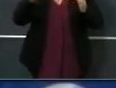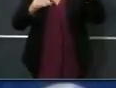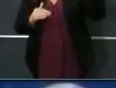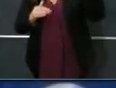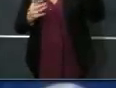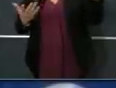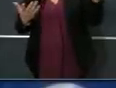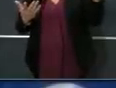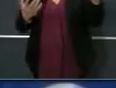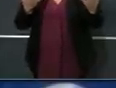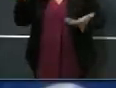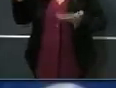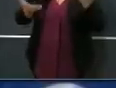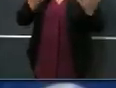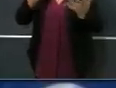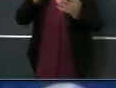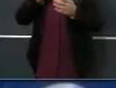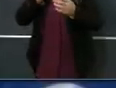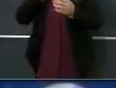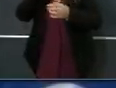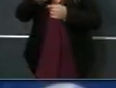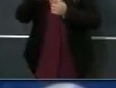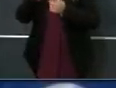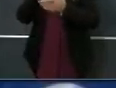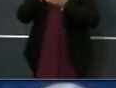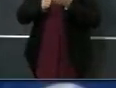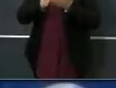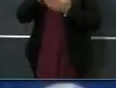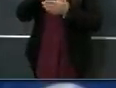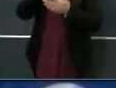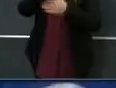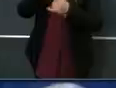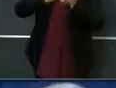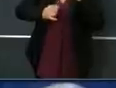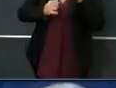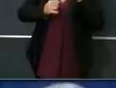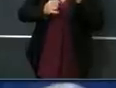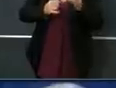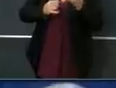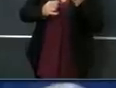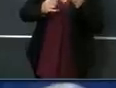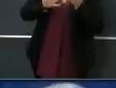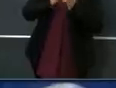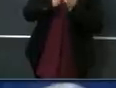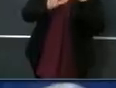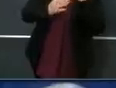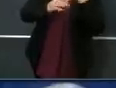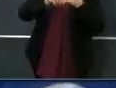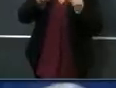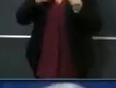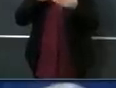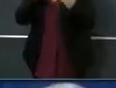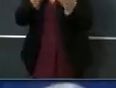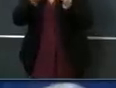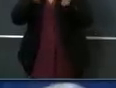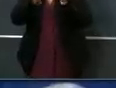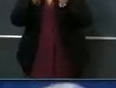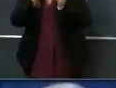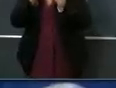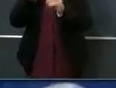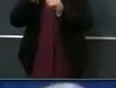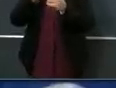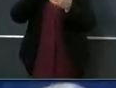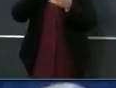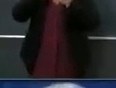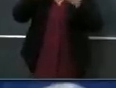issues. That substantively leads into the first part of your last question. Now, here are the newest numbers, and the numbers haven't